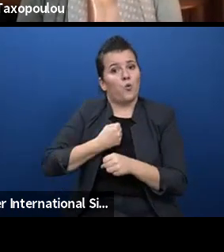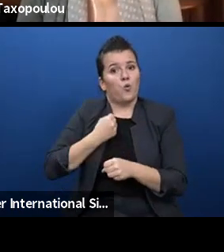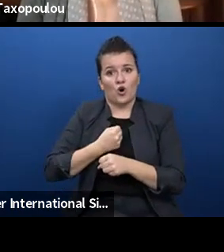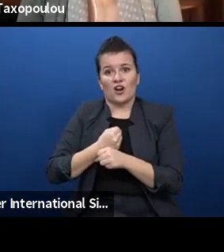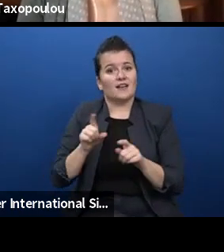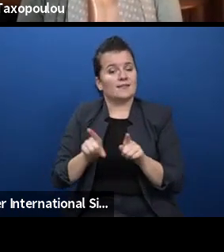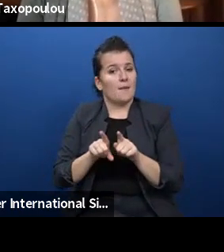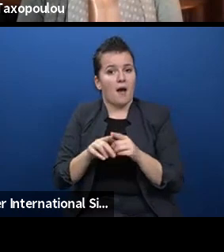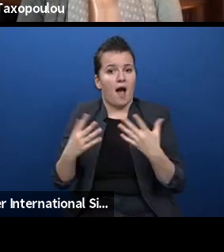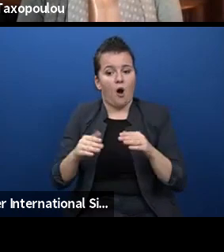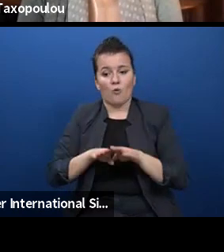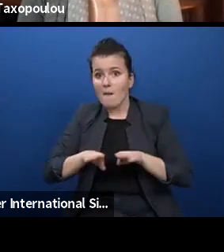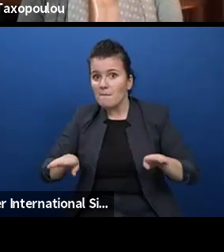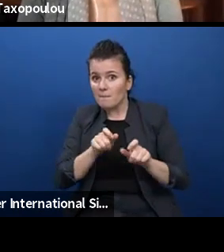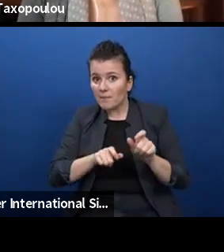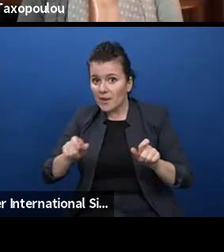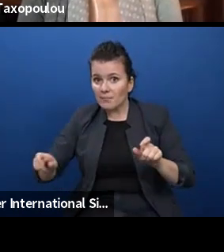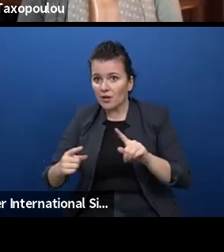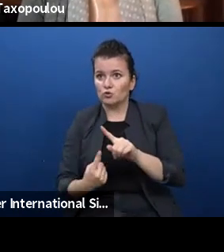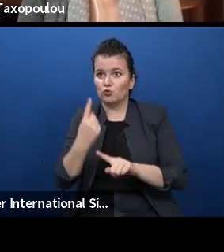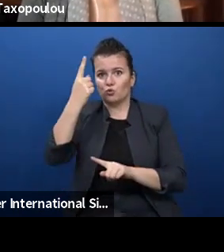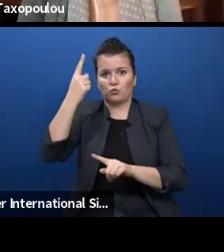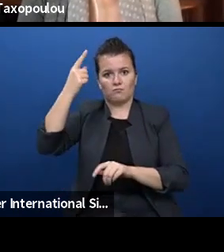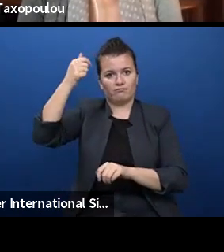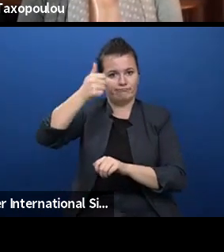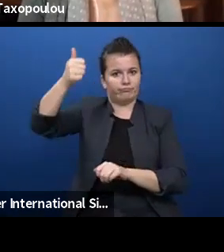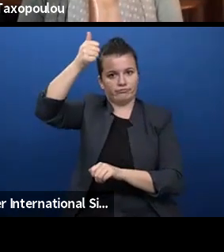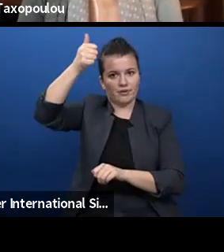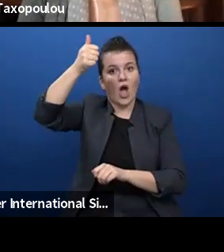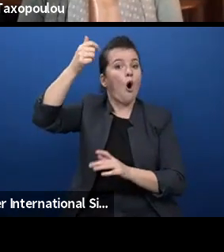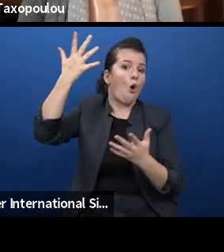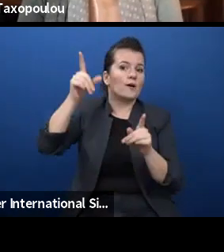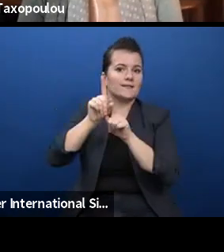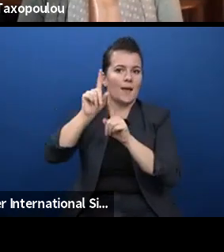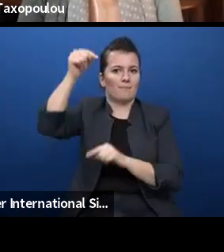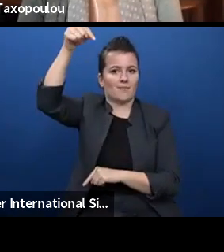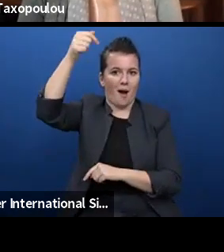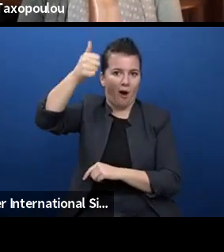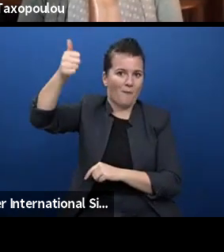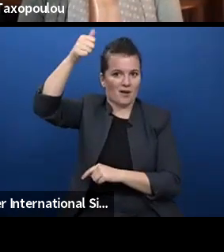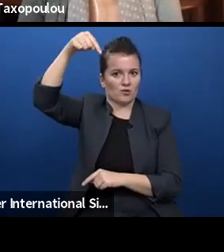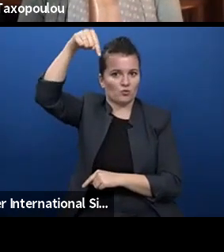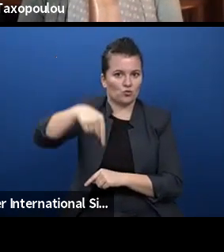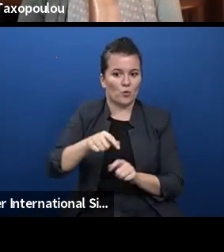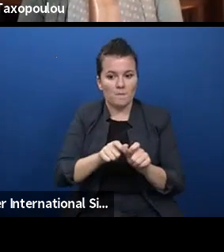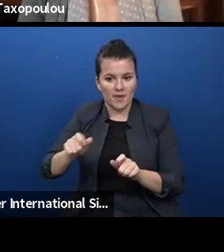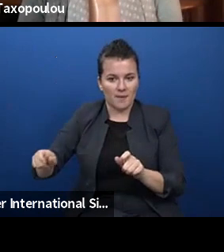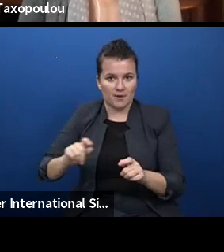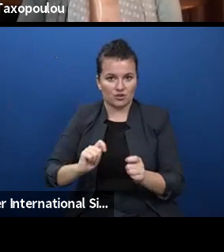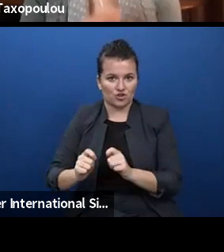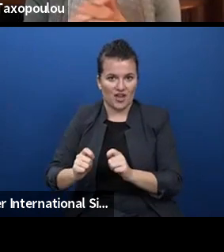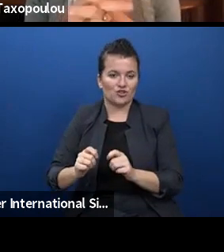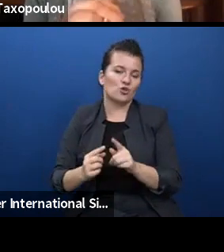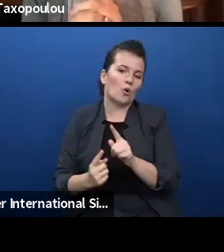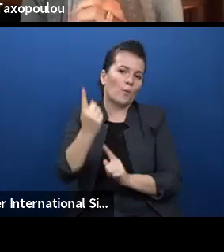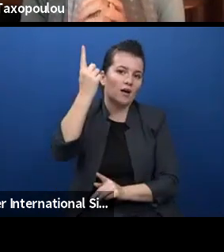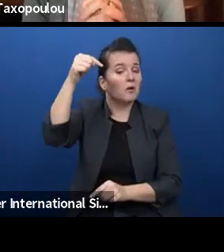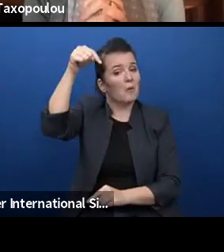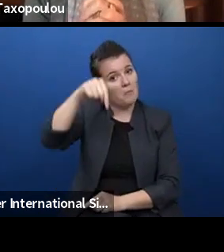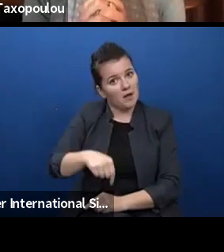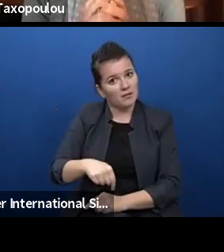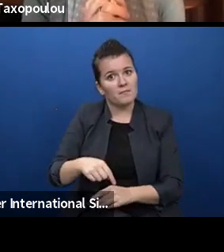top down. So when we started at Creative Carbon Scotland, I was talking to people within the sector, and there was a reasonable amount